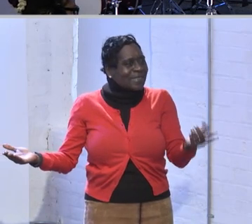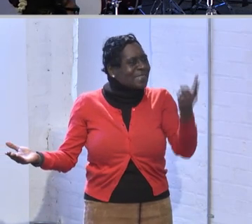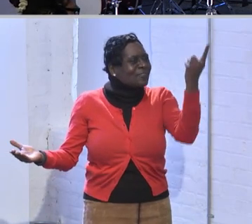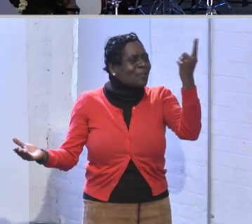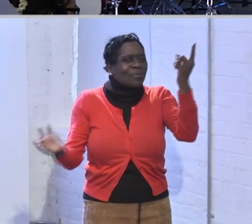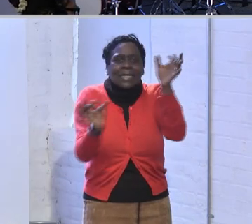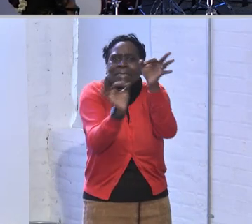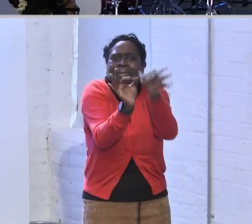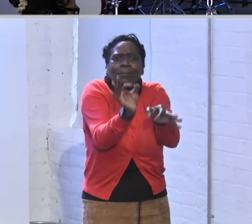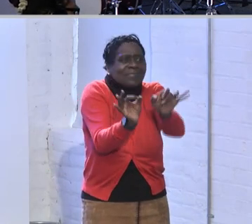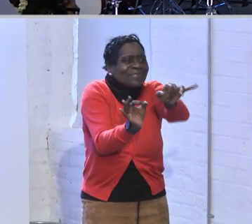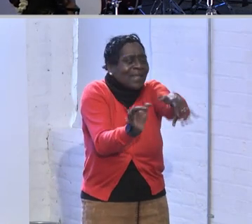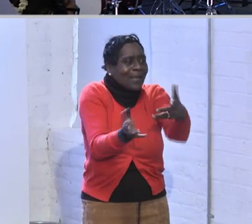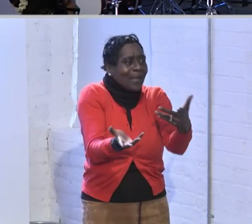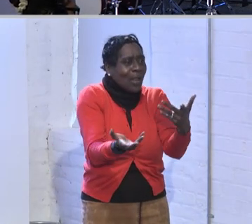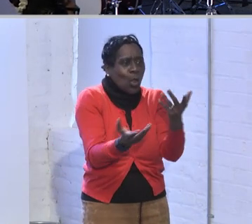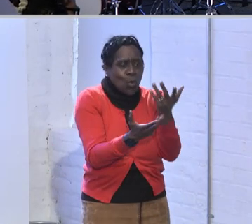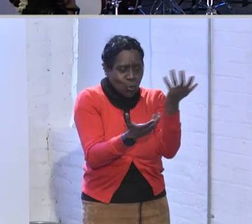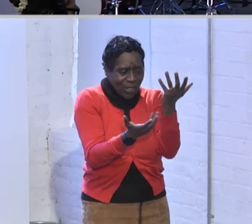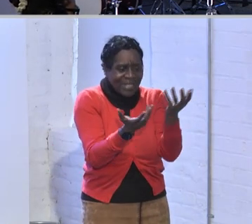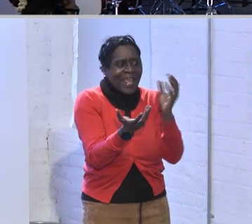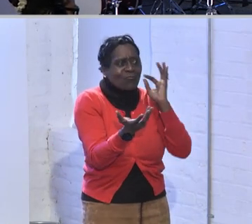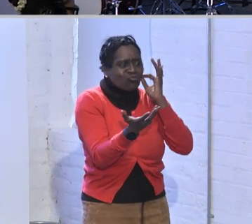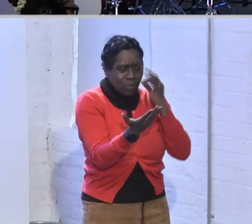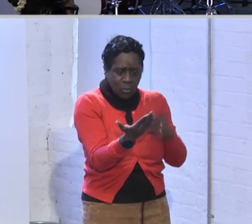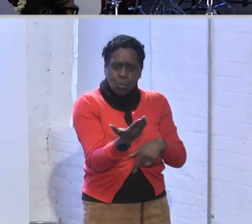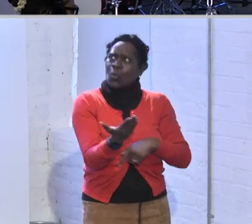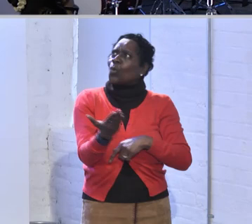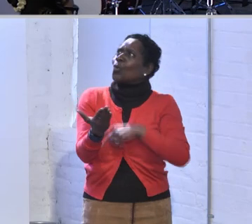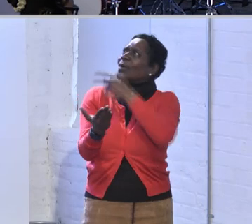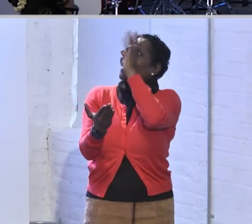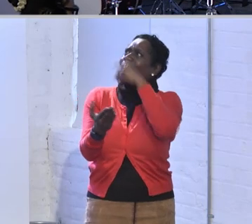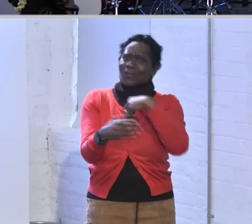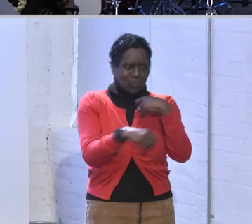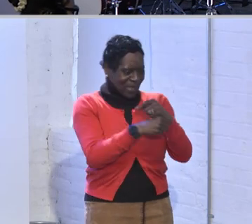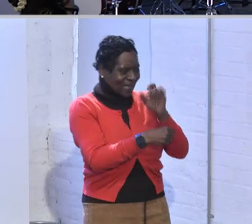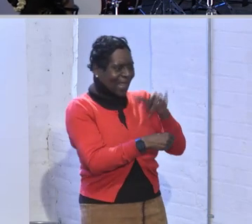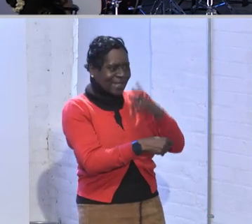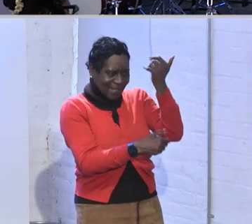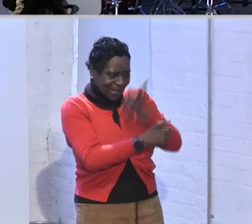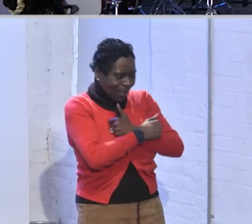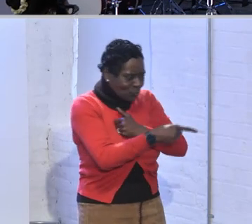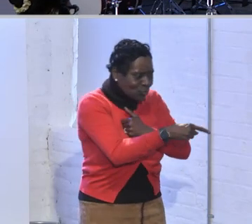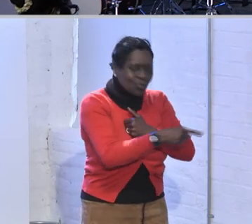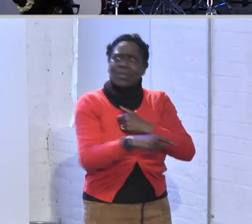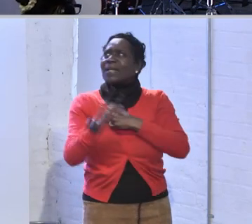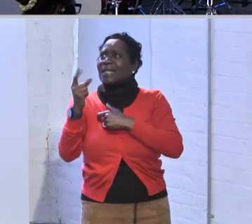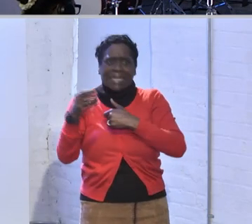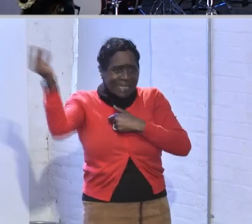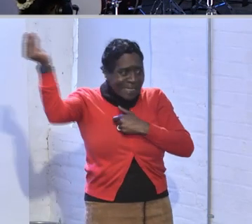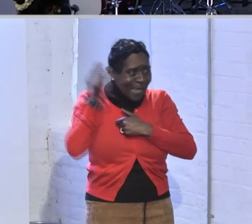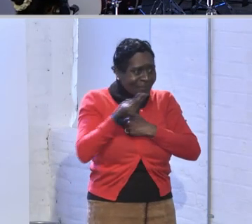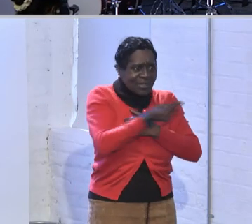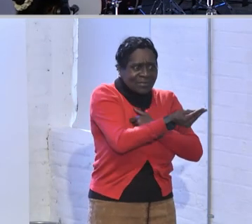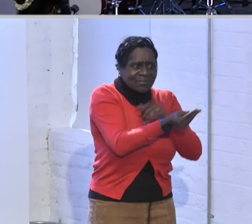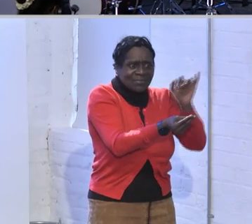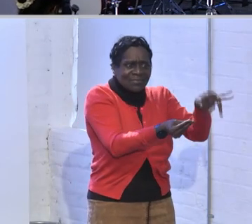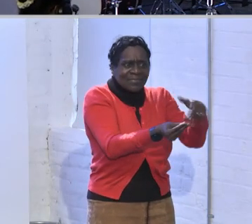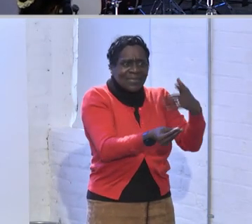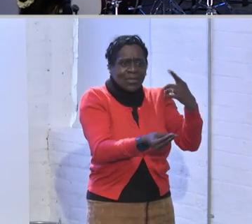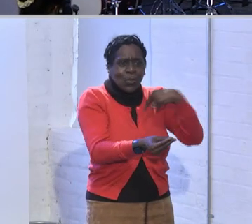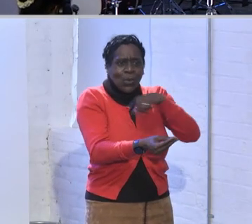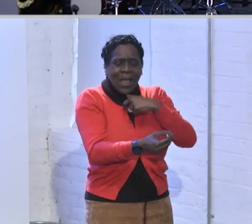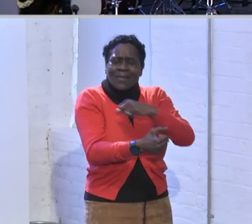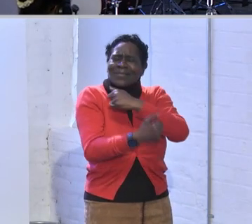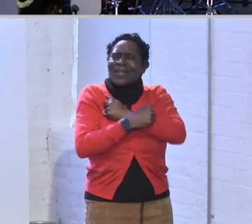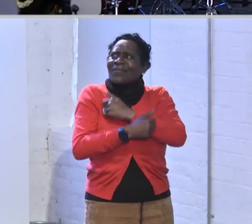And so it's sometimes as simple as that, looking at a piece of fruit and going, you know, God designed that and he loves you and he loves us and he gave us that. Man, we sure